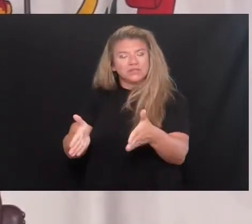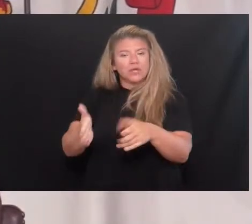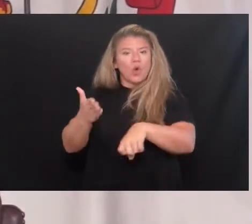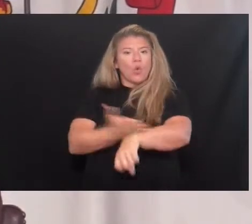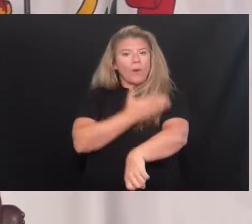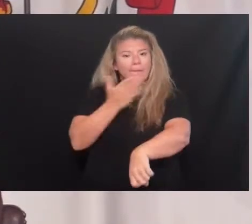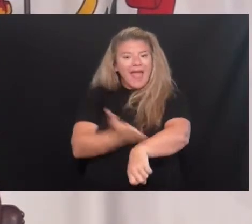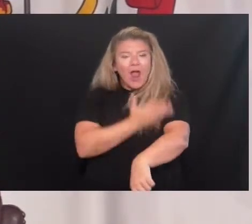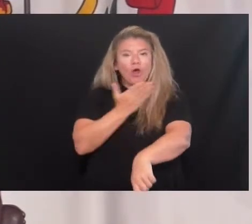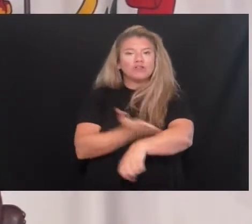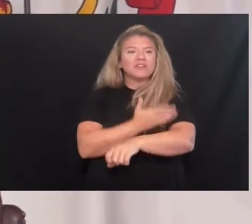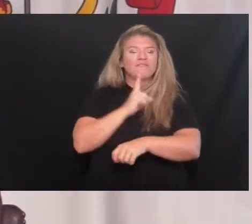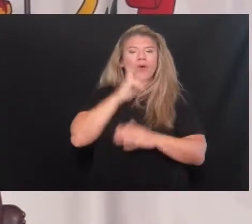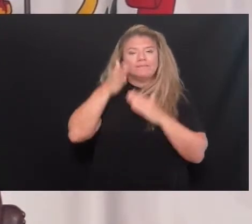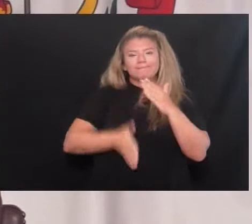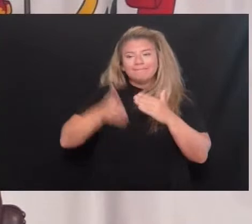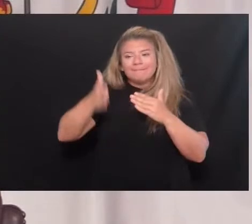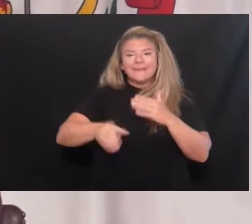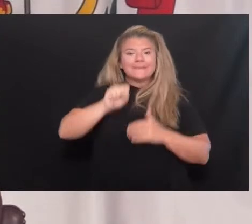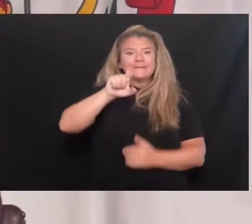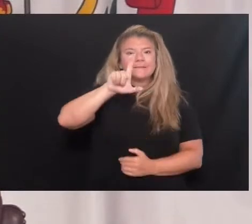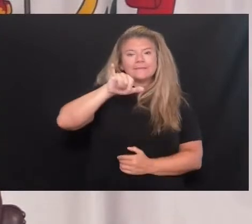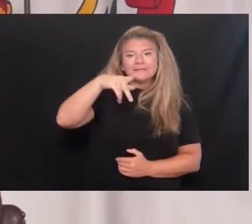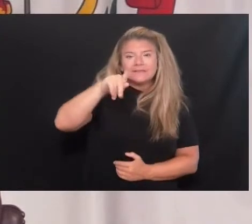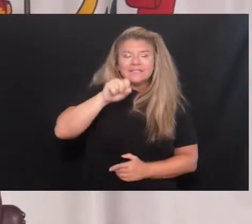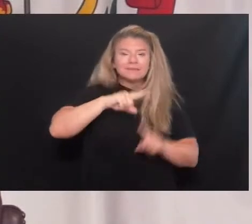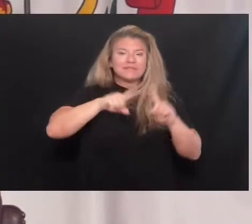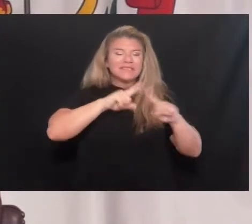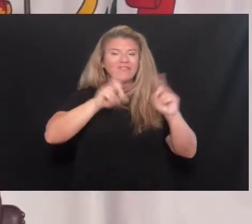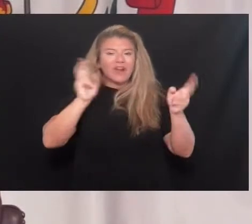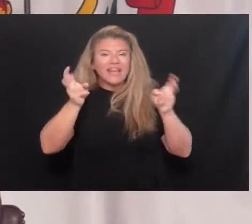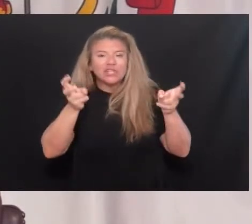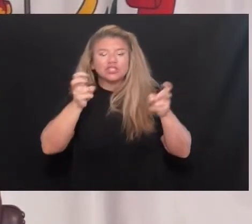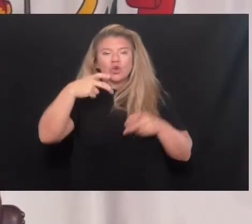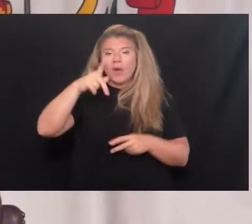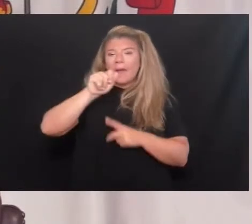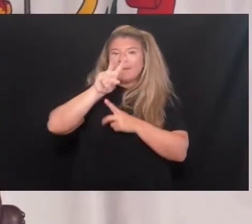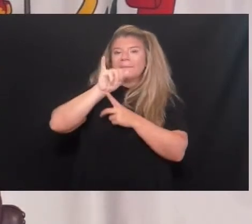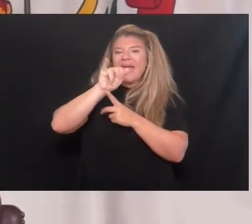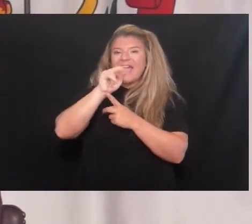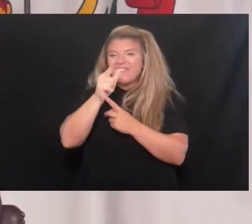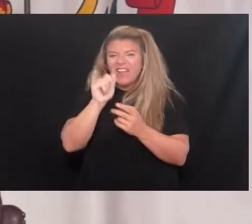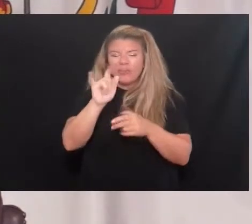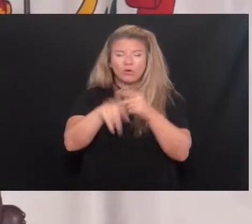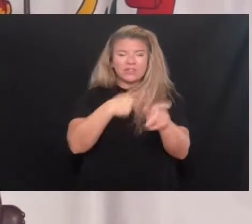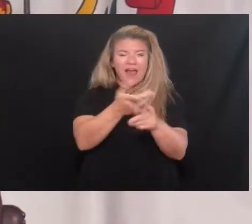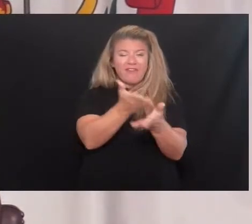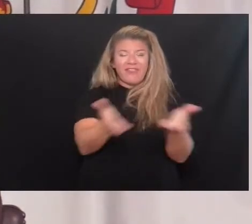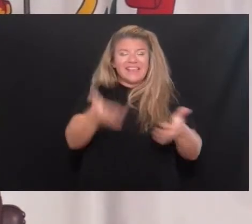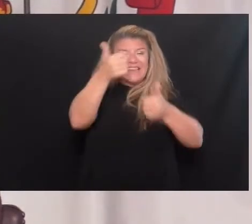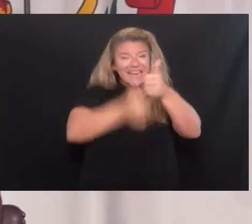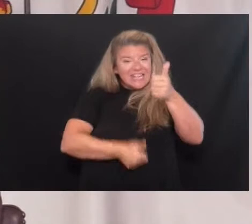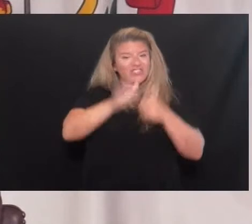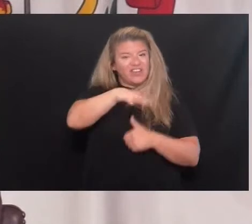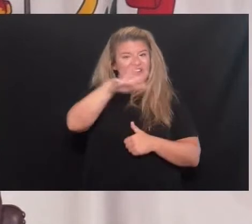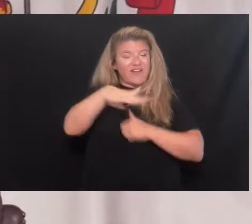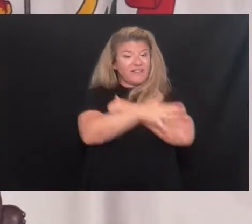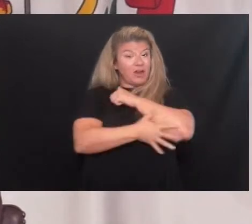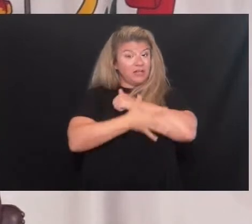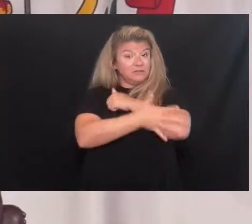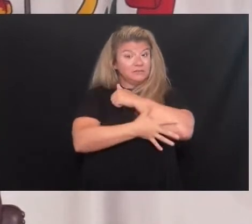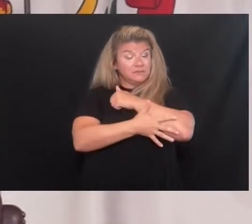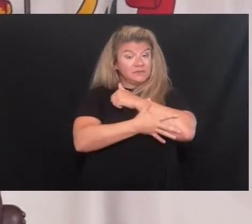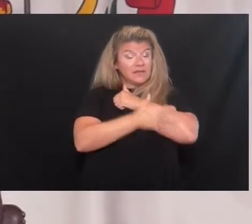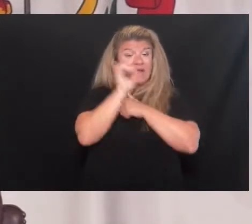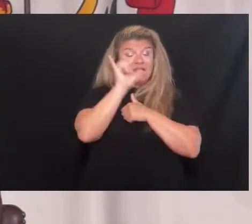of slips and all kinds of different issues, paving and everything in all 55 counties. It's a